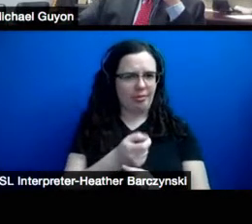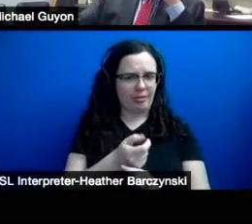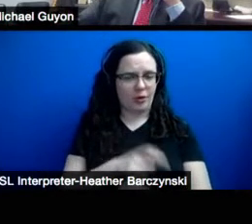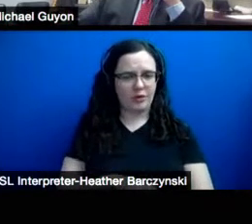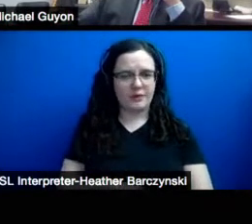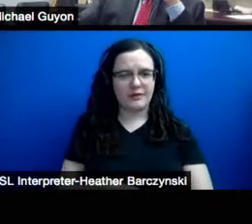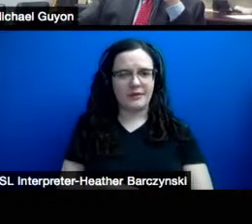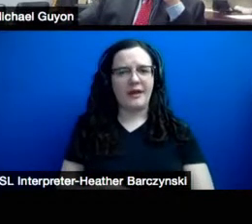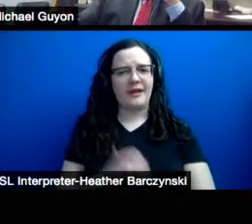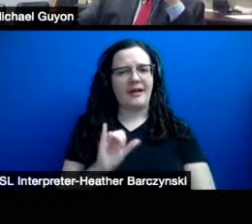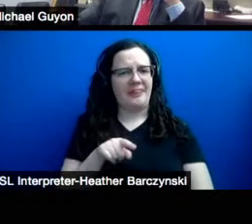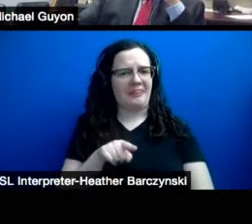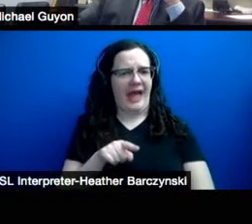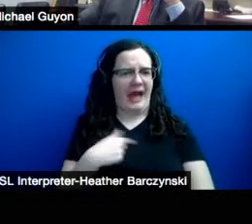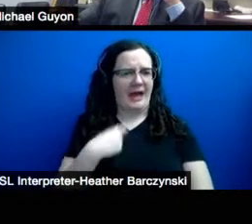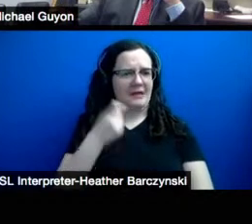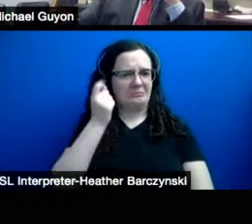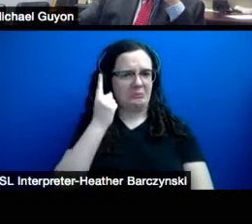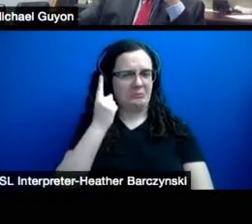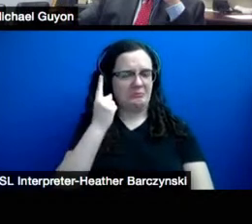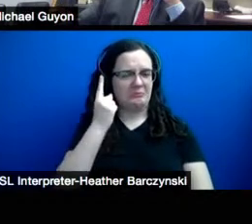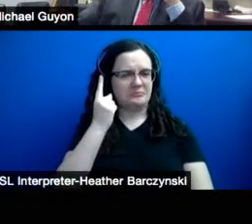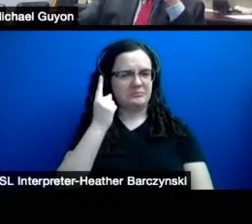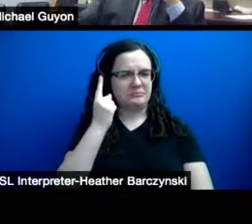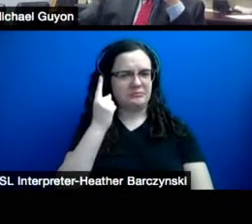I understand is